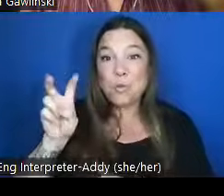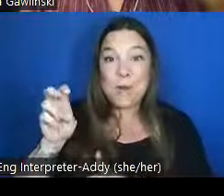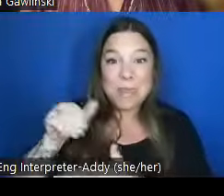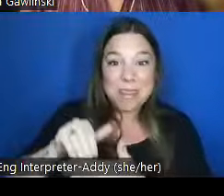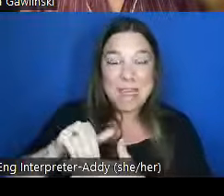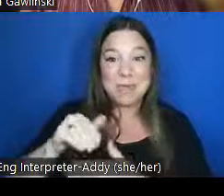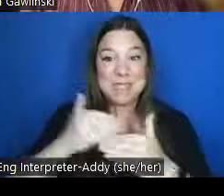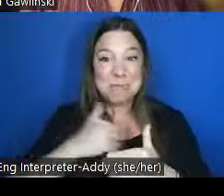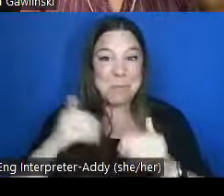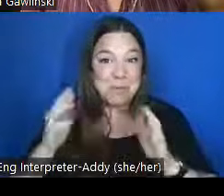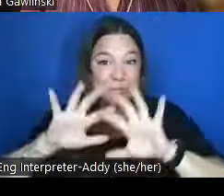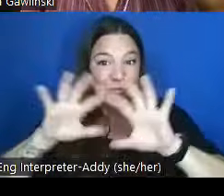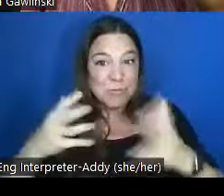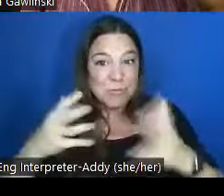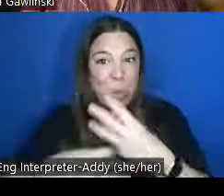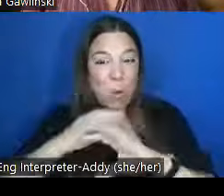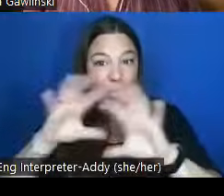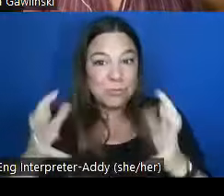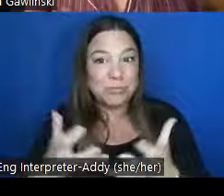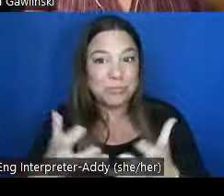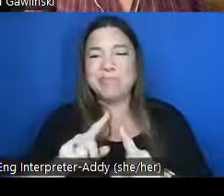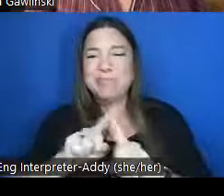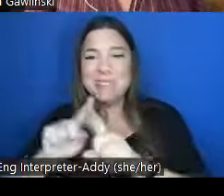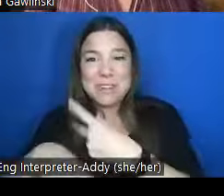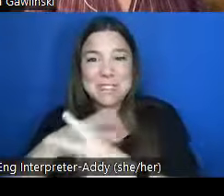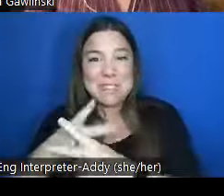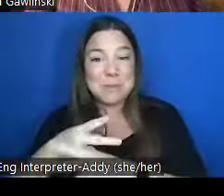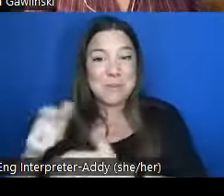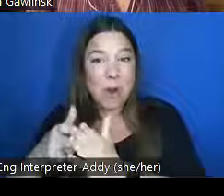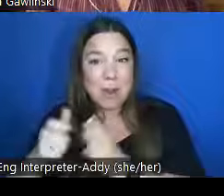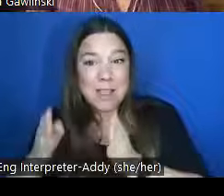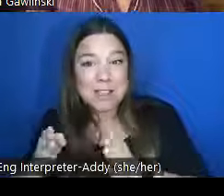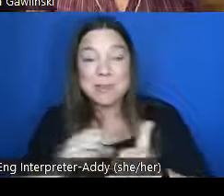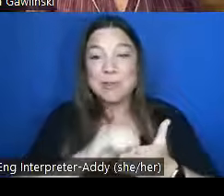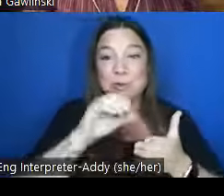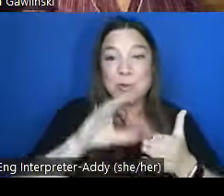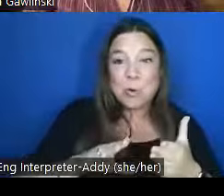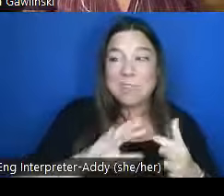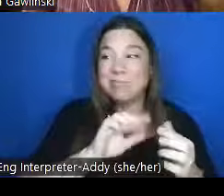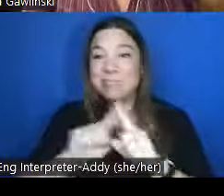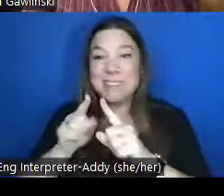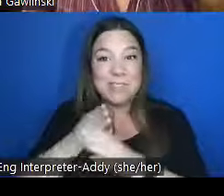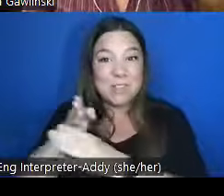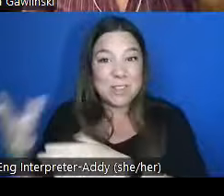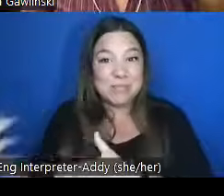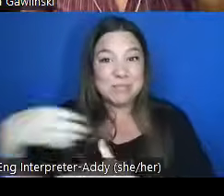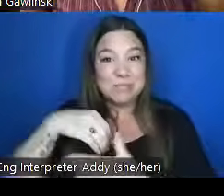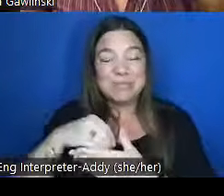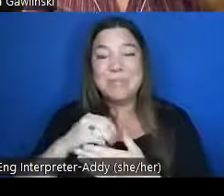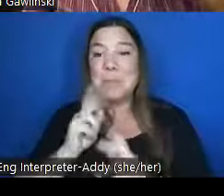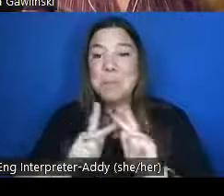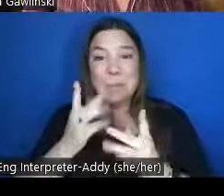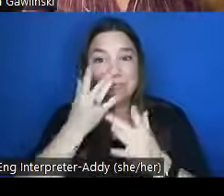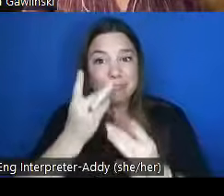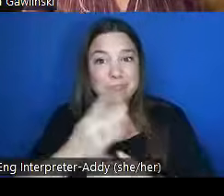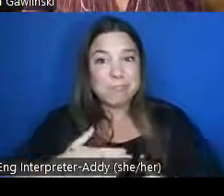worldwide, ranging from vocational archaeologists, students in archaeology and related fields, to enthusiasts and interested members of